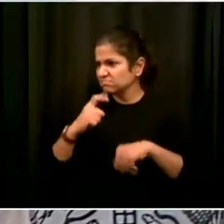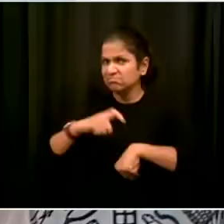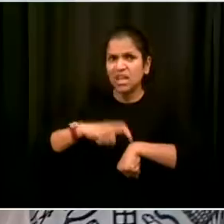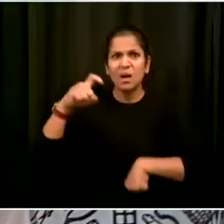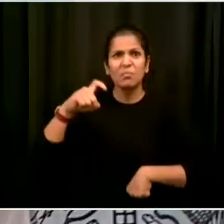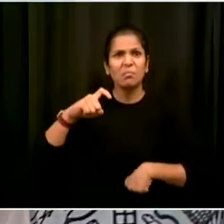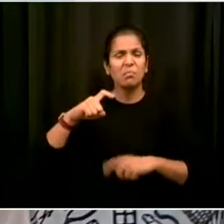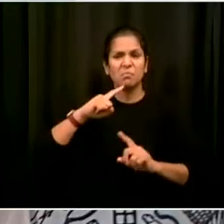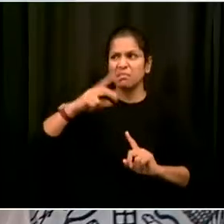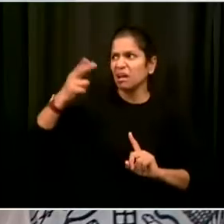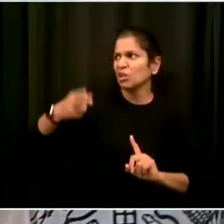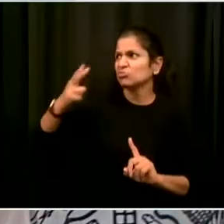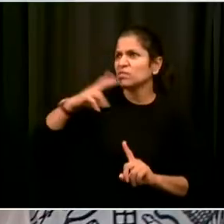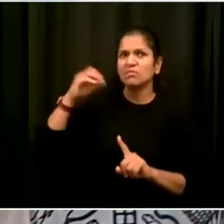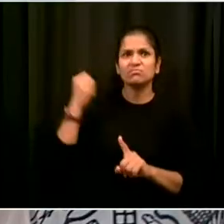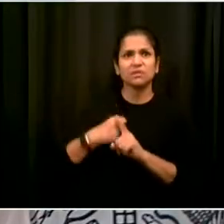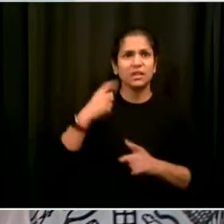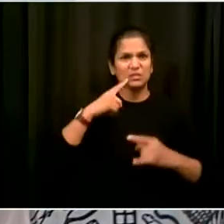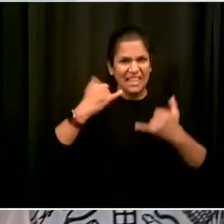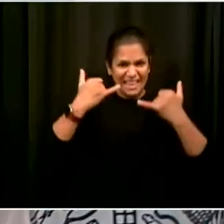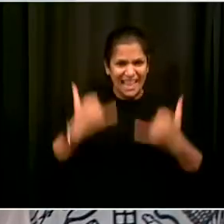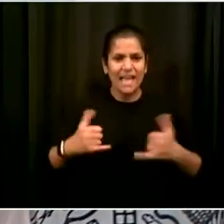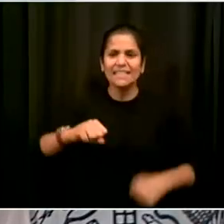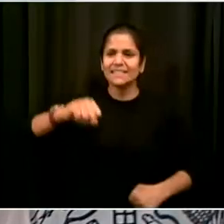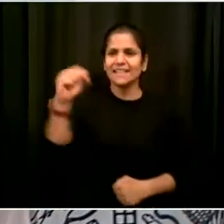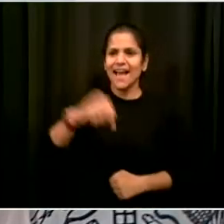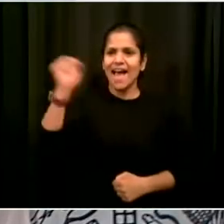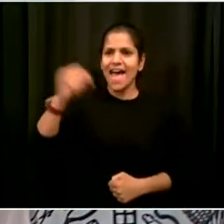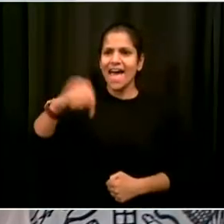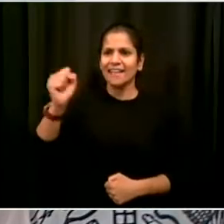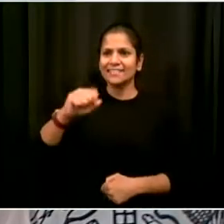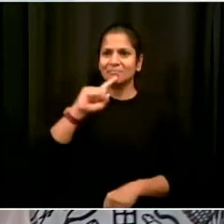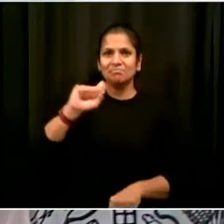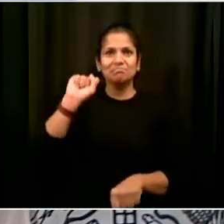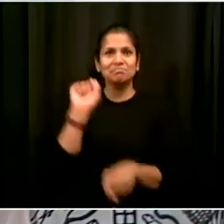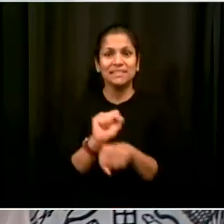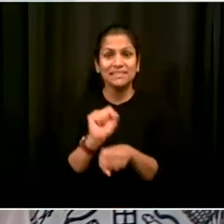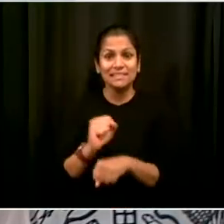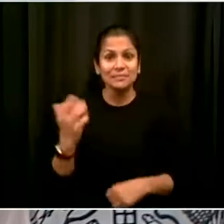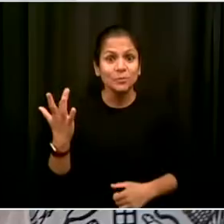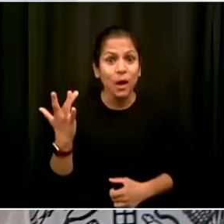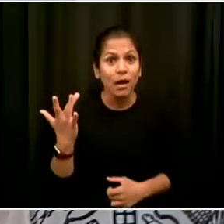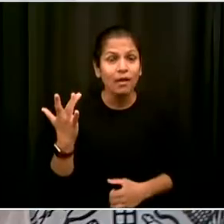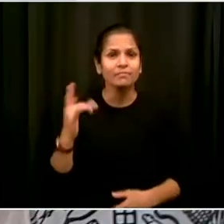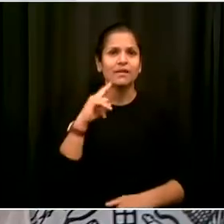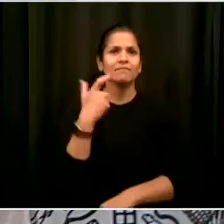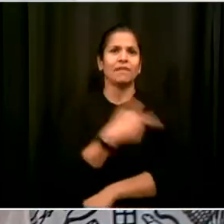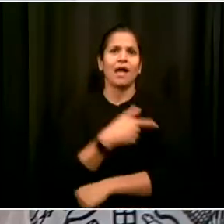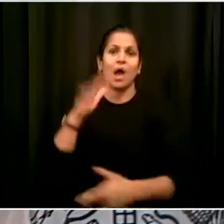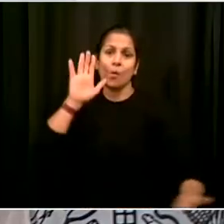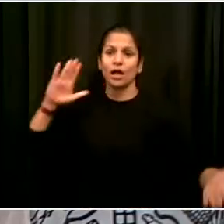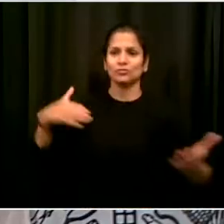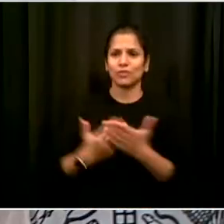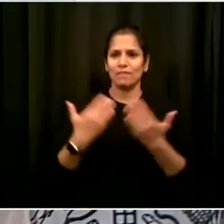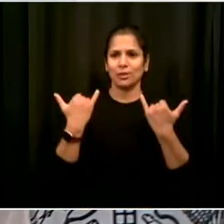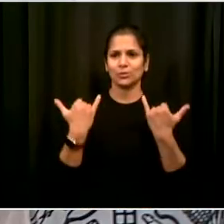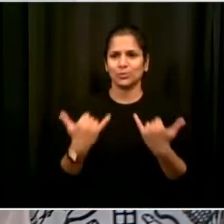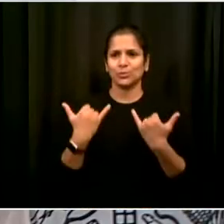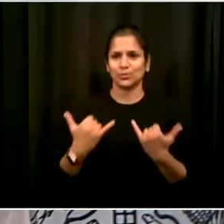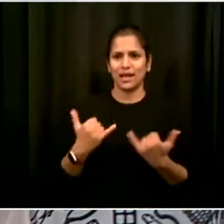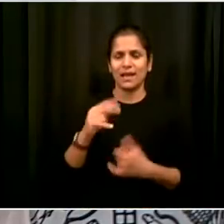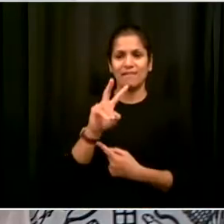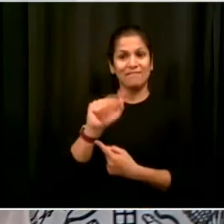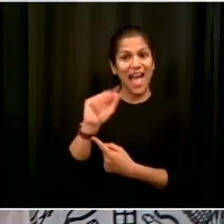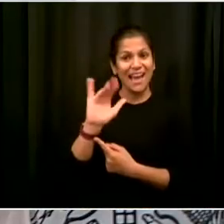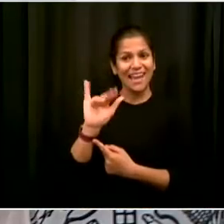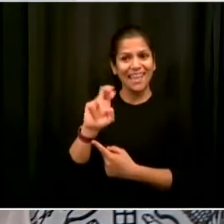over these next few days. As the vaccine arrives in New York City, we start the final phase of the battle against